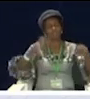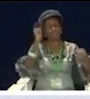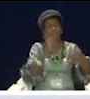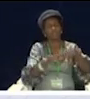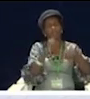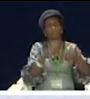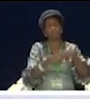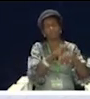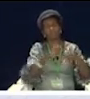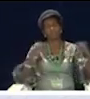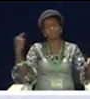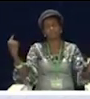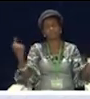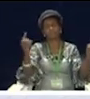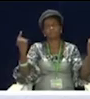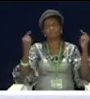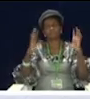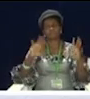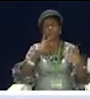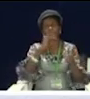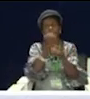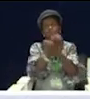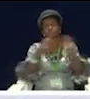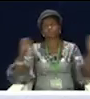a sinner is saved,